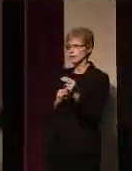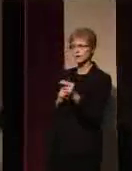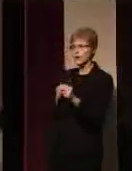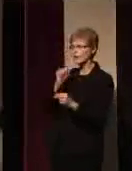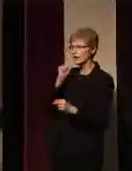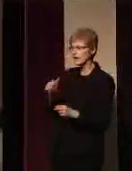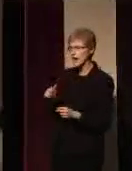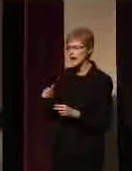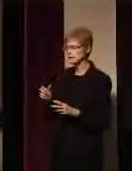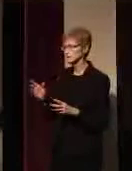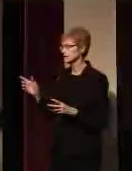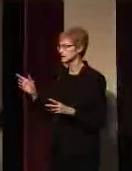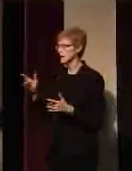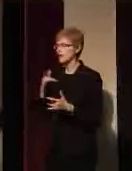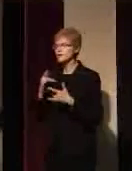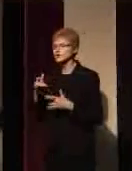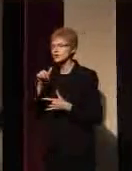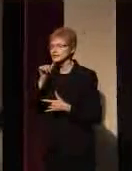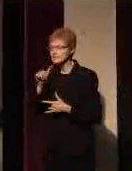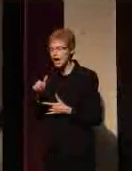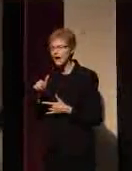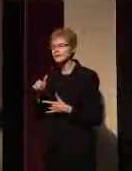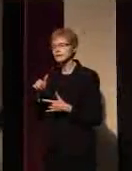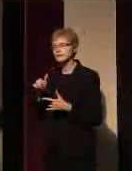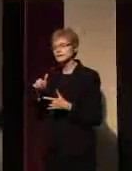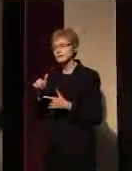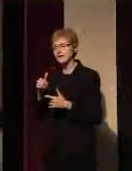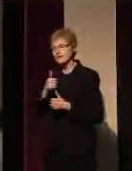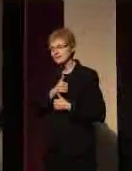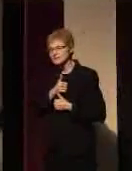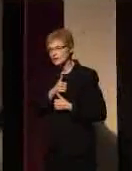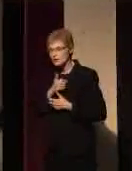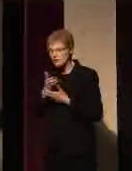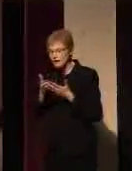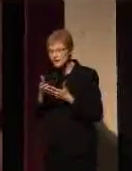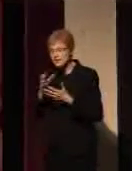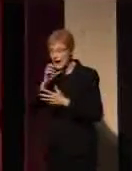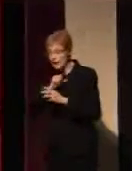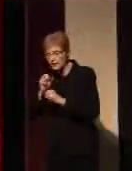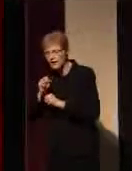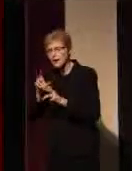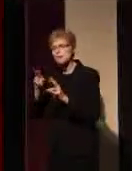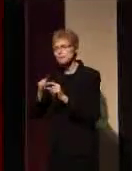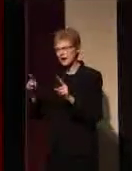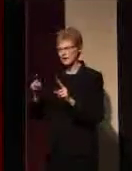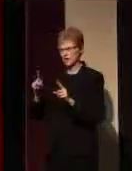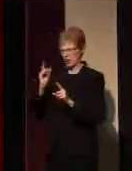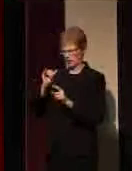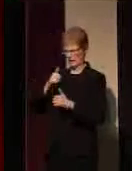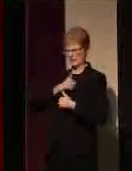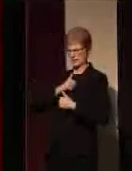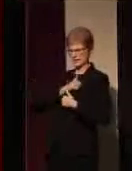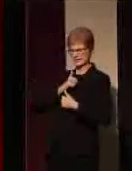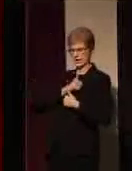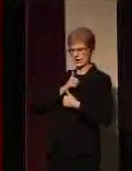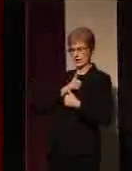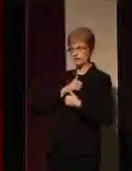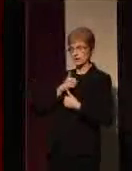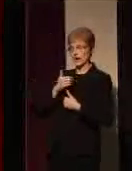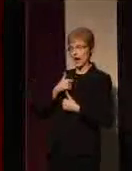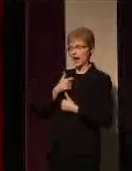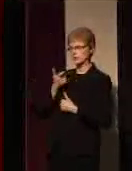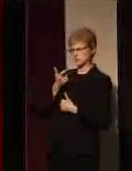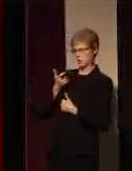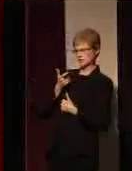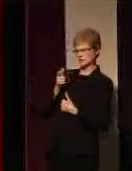I think the concern is not that they're out of date. It's the over-militarization. It's what we saw, what I saw from afar on television